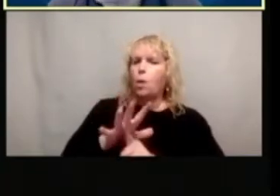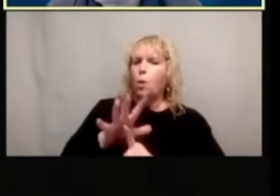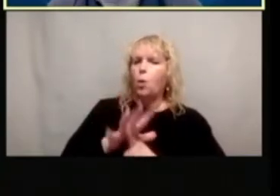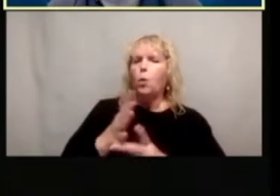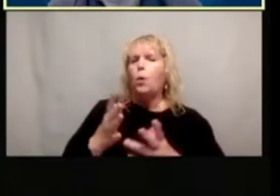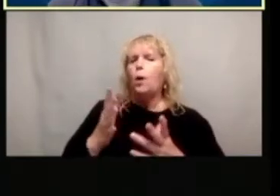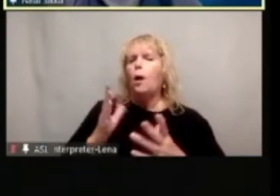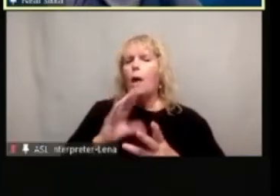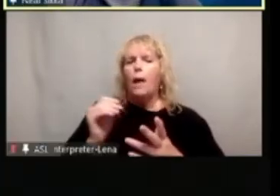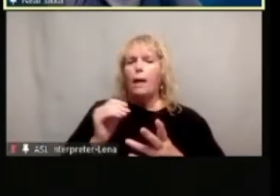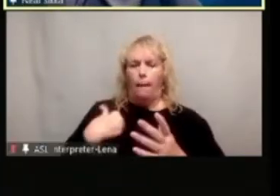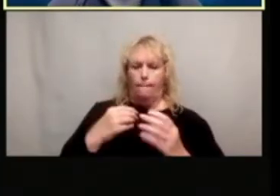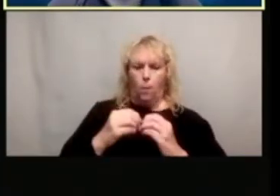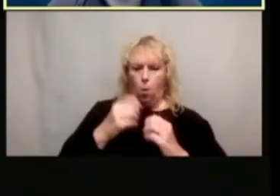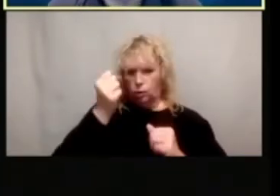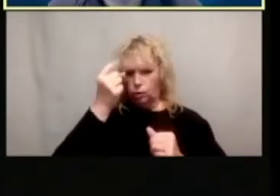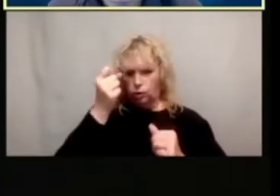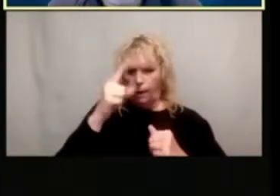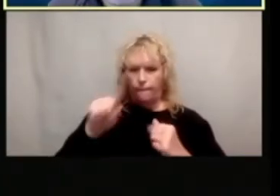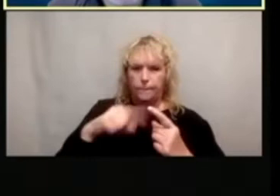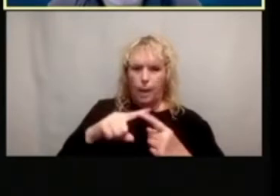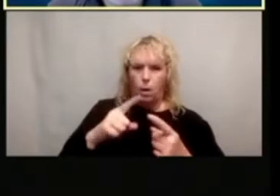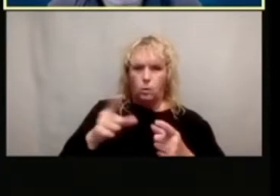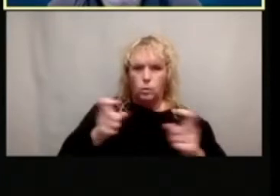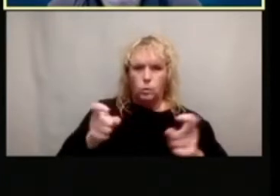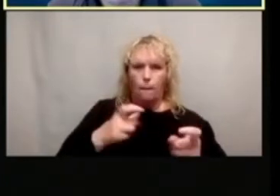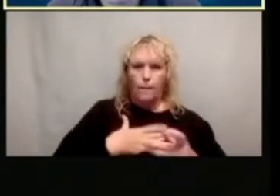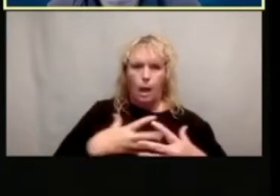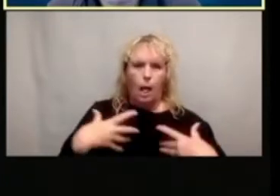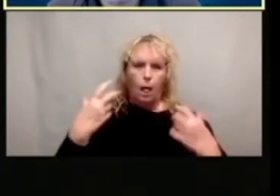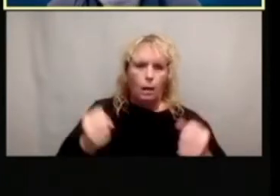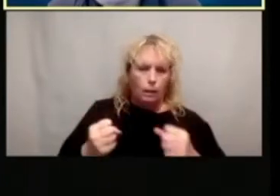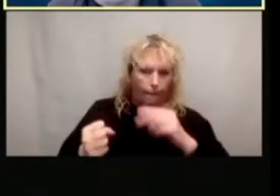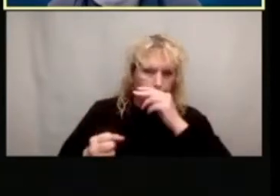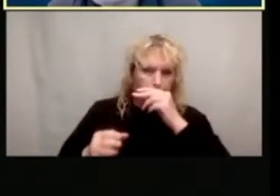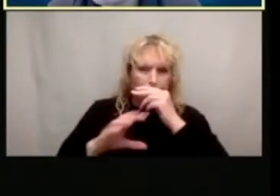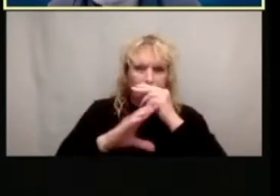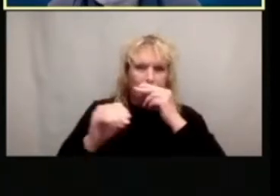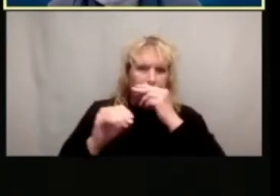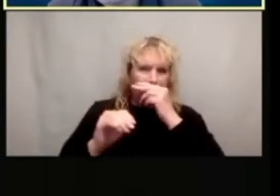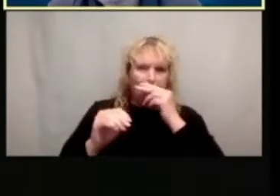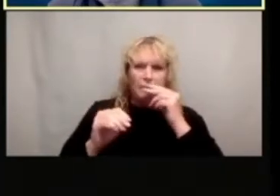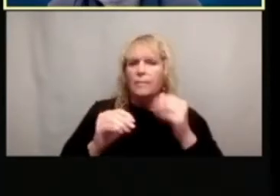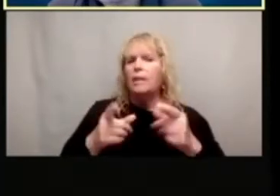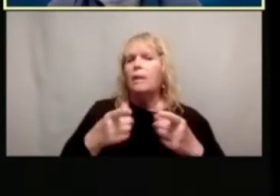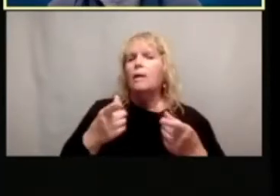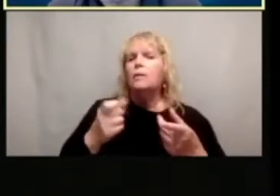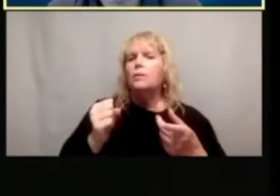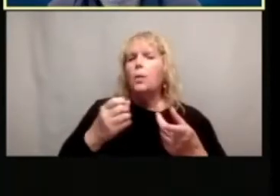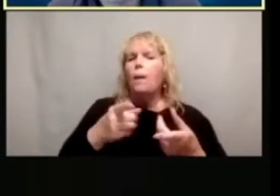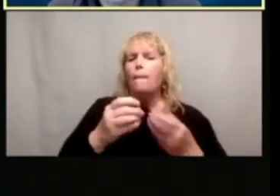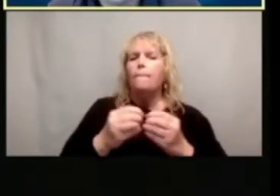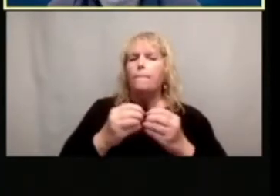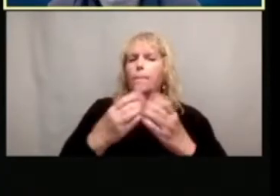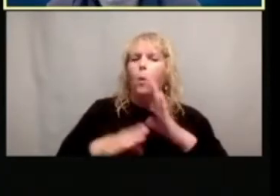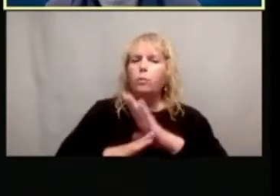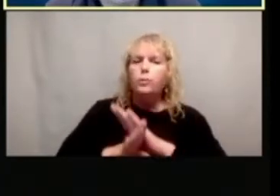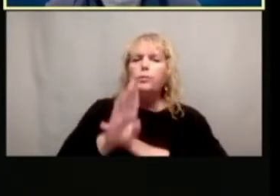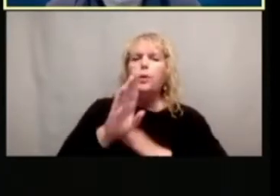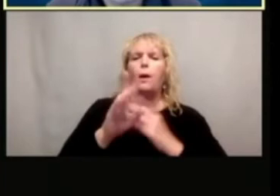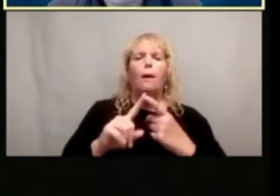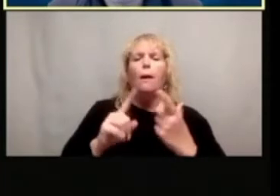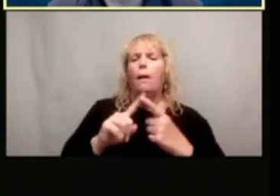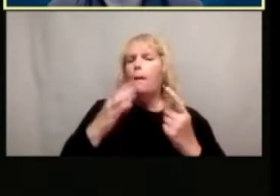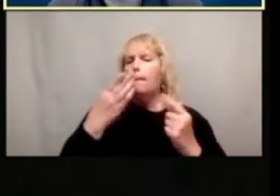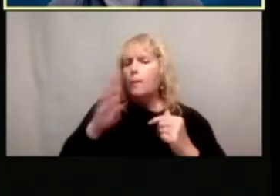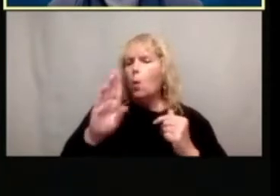how to manage your health. And then remote patient monitoring is a emerging area. And so as there are more and more Bluetooth and Internet